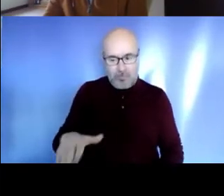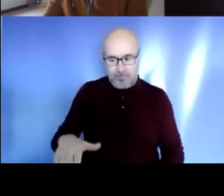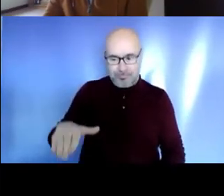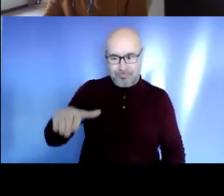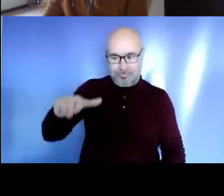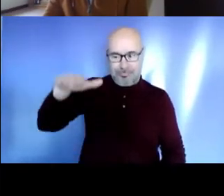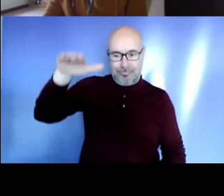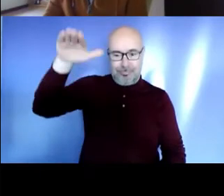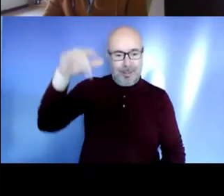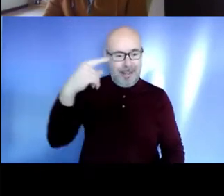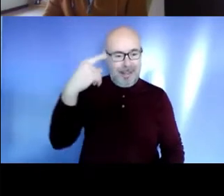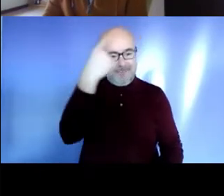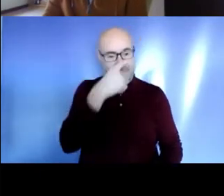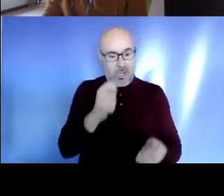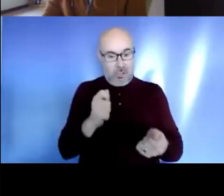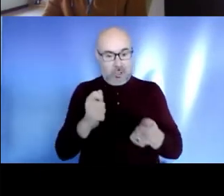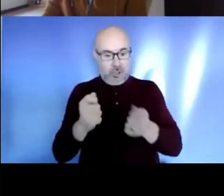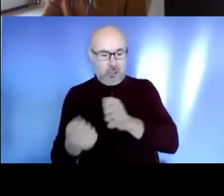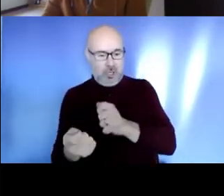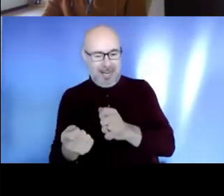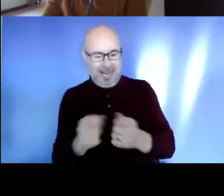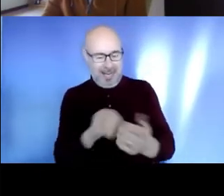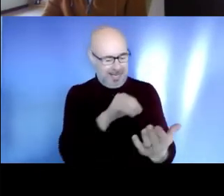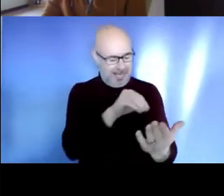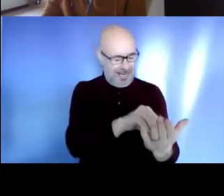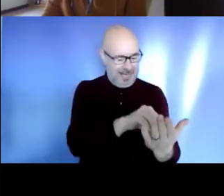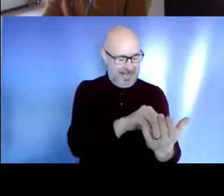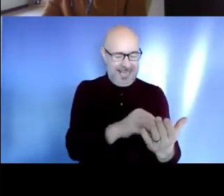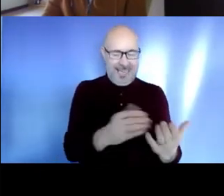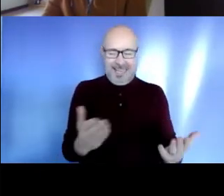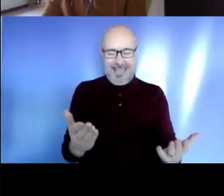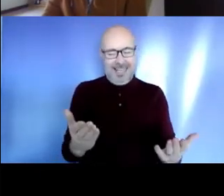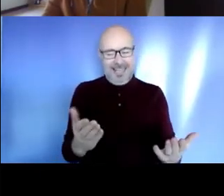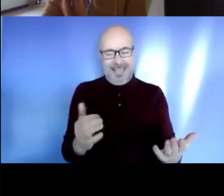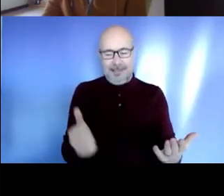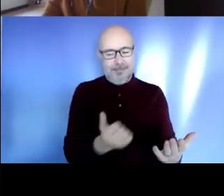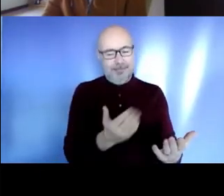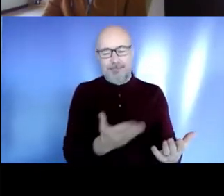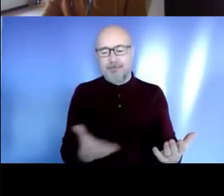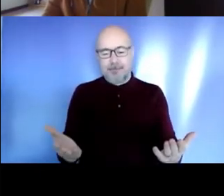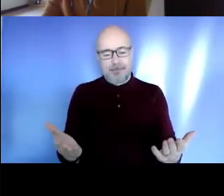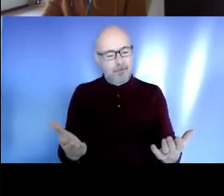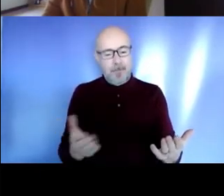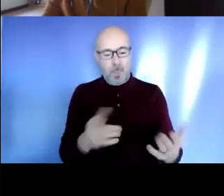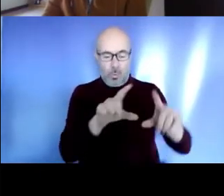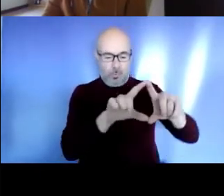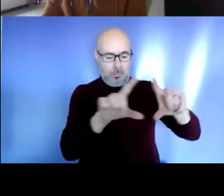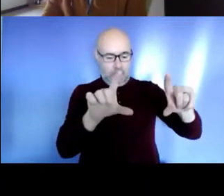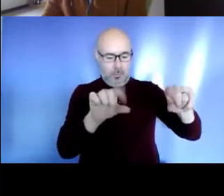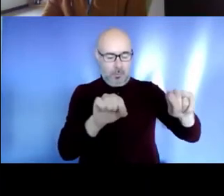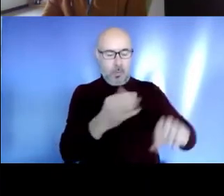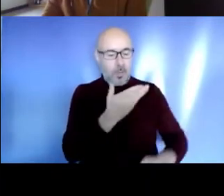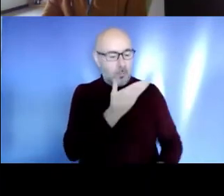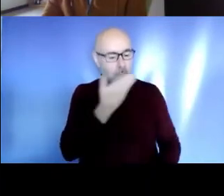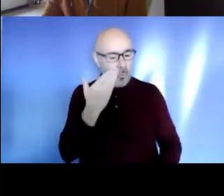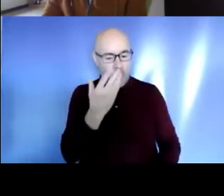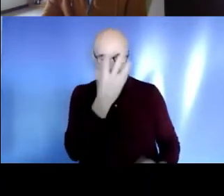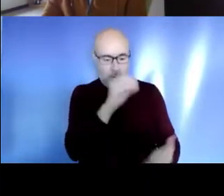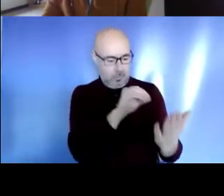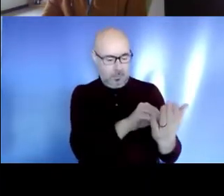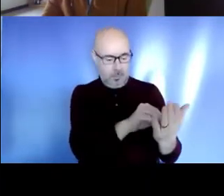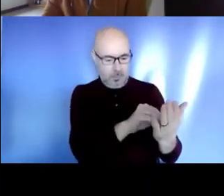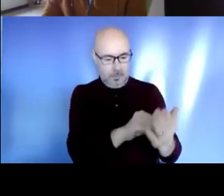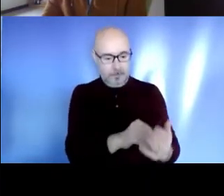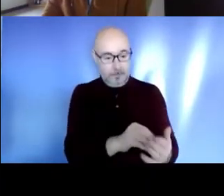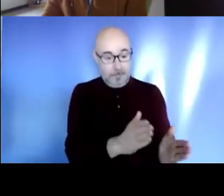thought appropriate to include photographs on under 12 cards. So that's the format of those cards. Here we have one where the young